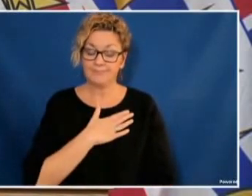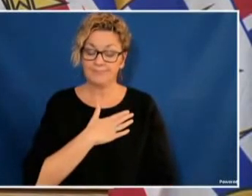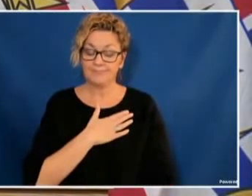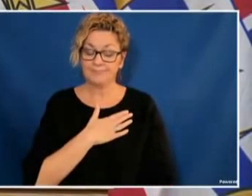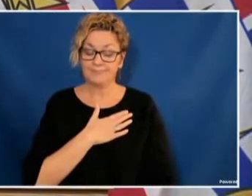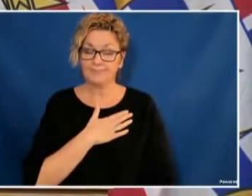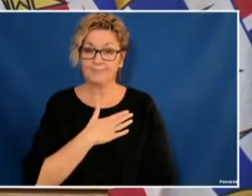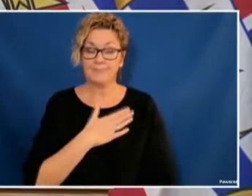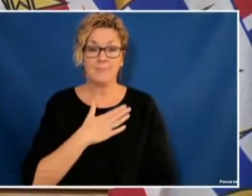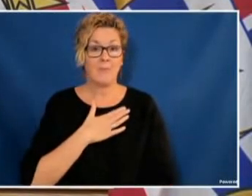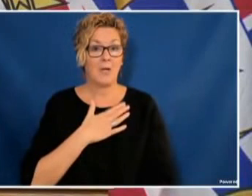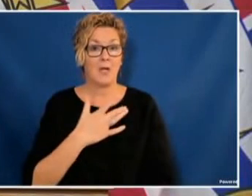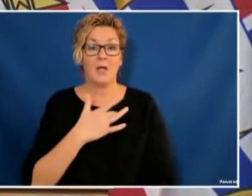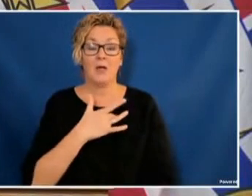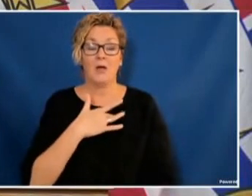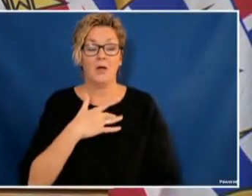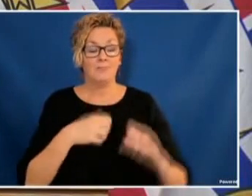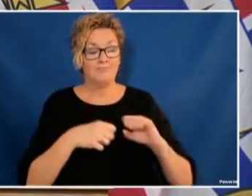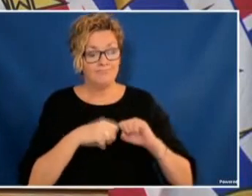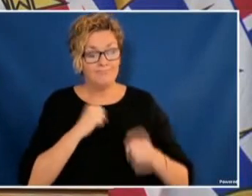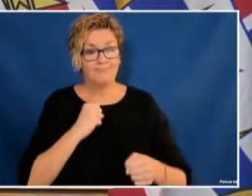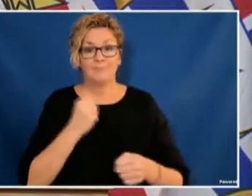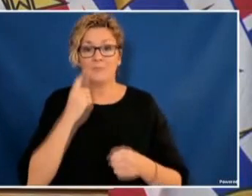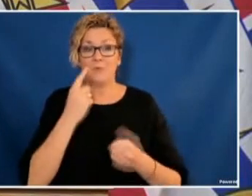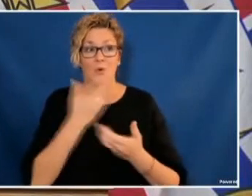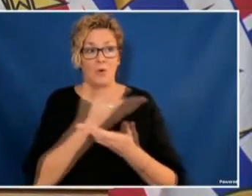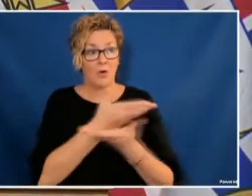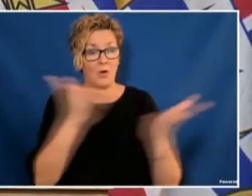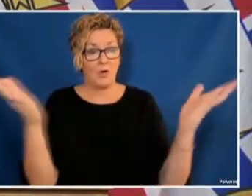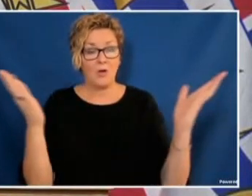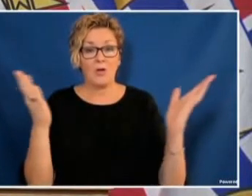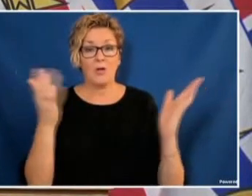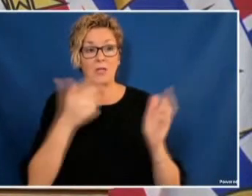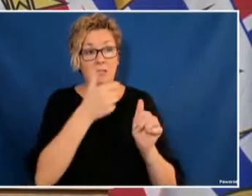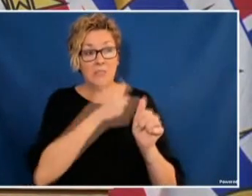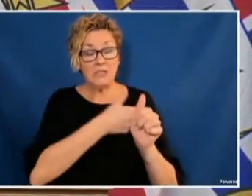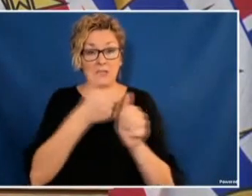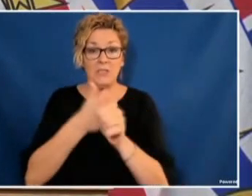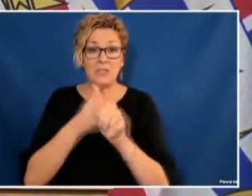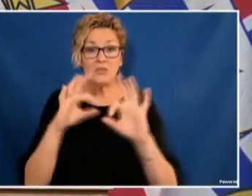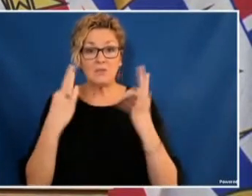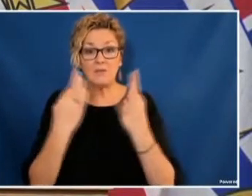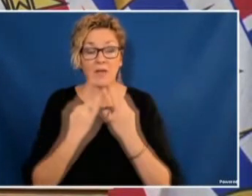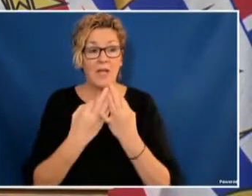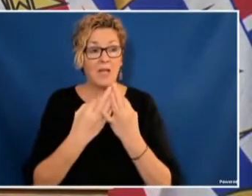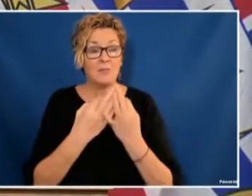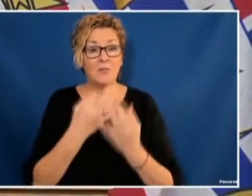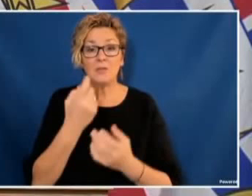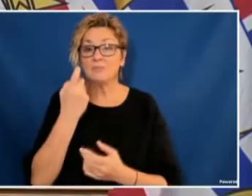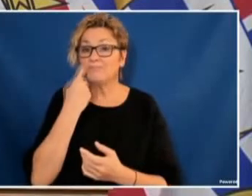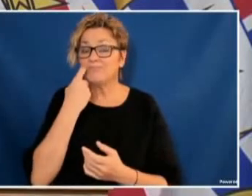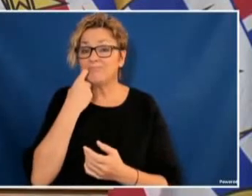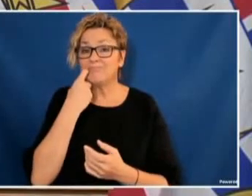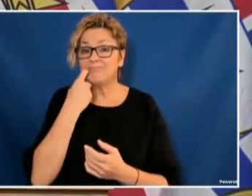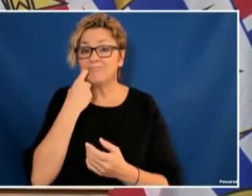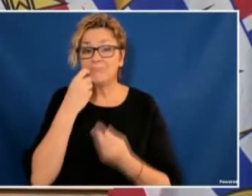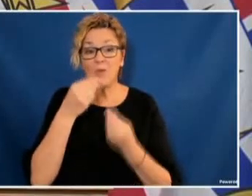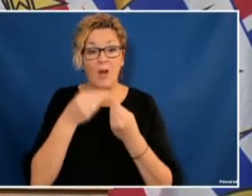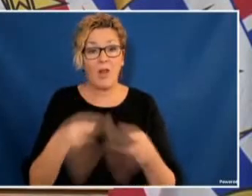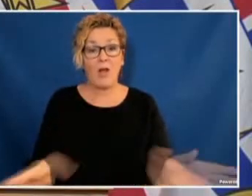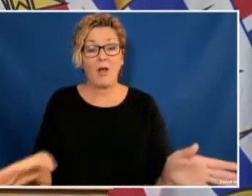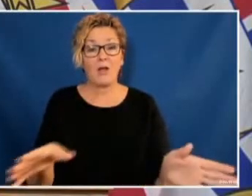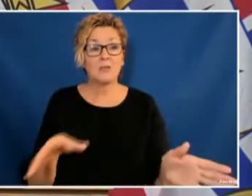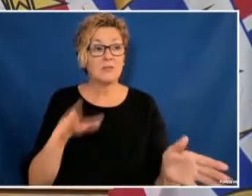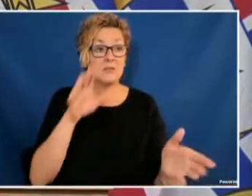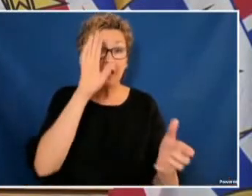Jude's Anglican Home, and Veterans Memorial Lodge at Broadmead here on Vancouver Island. 2 outbreaks were declared over at the